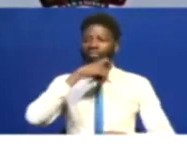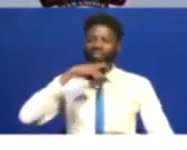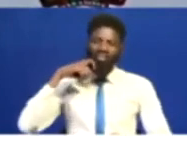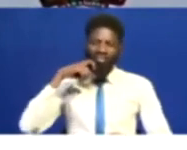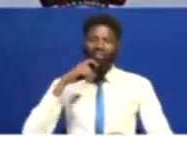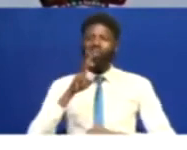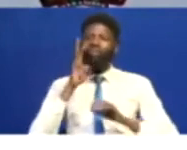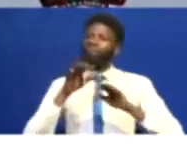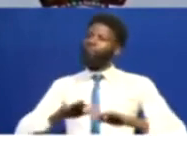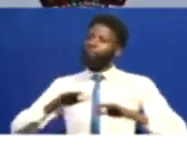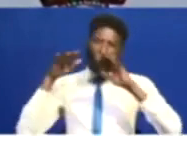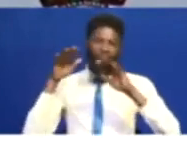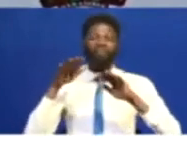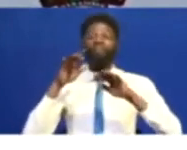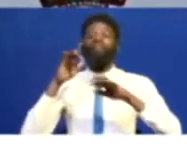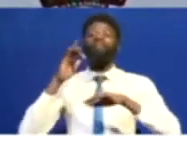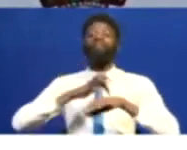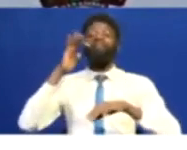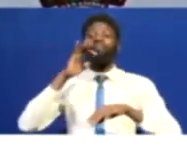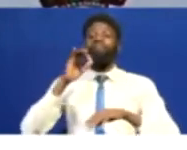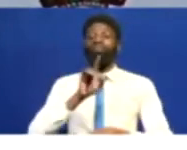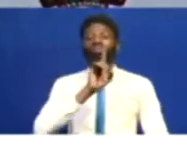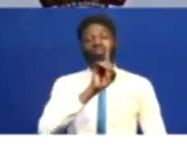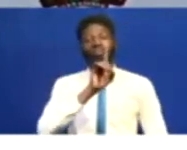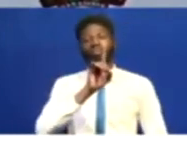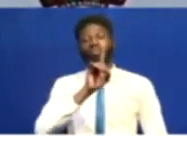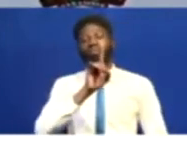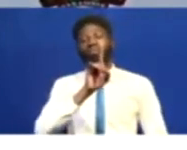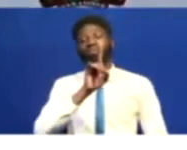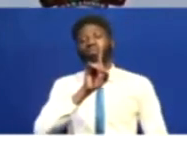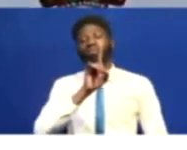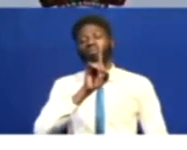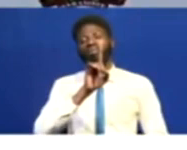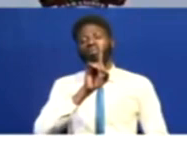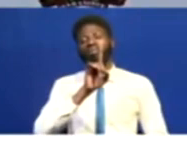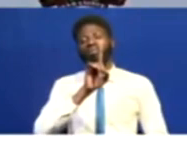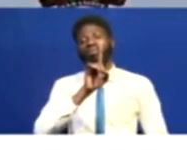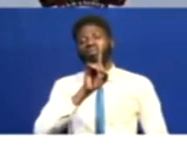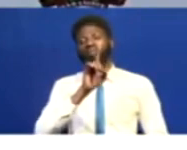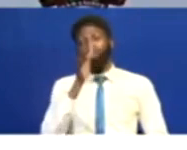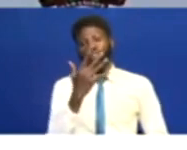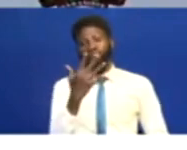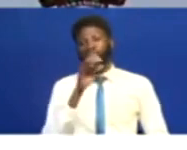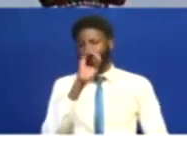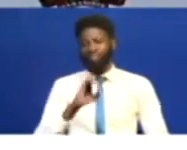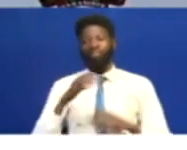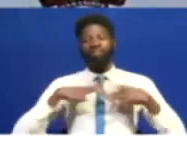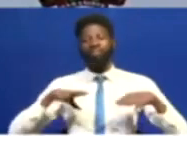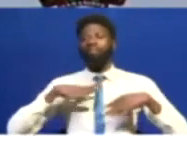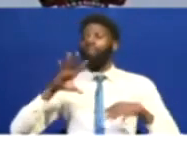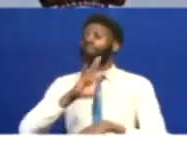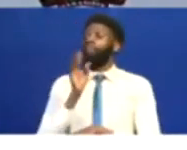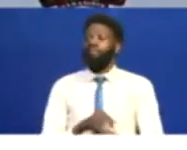have exposed 1/5 of Africa's people to hunger, tripled the number of people displaced in the last